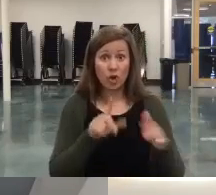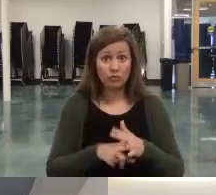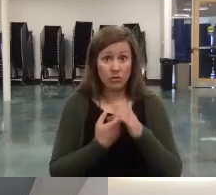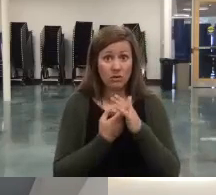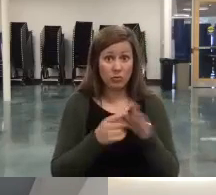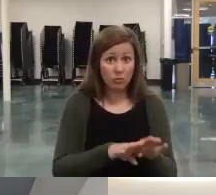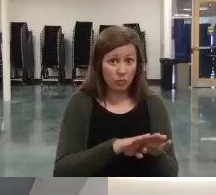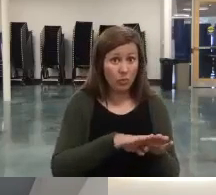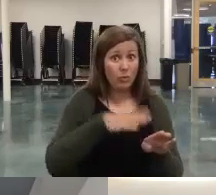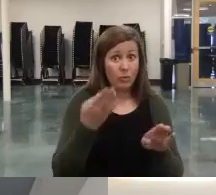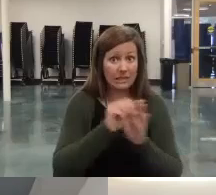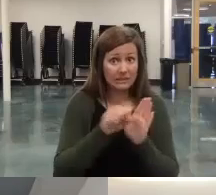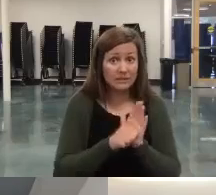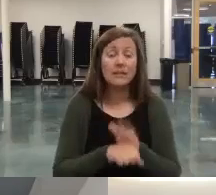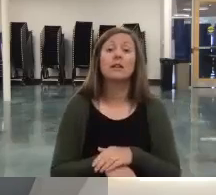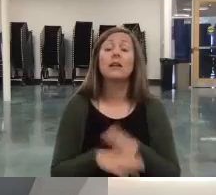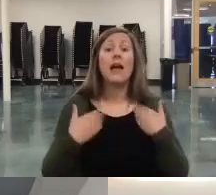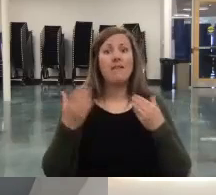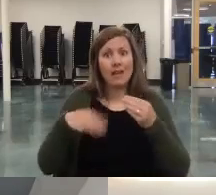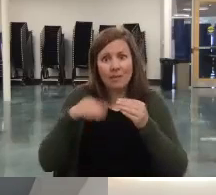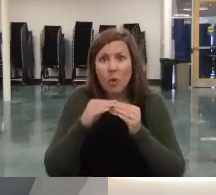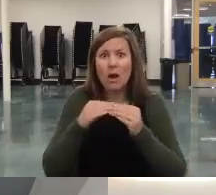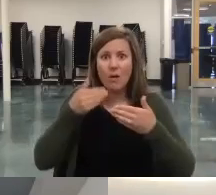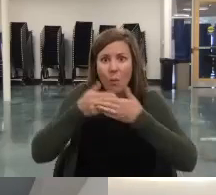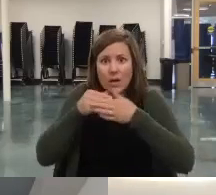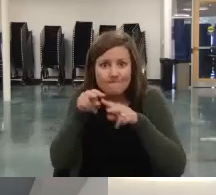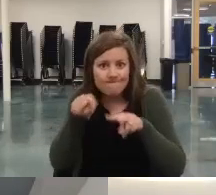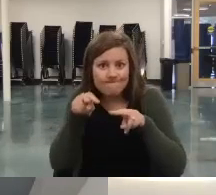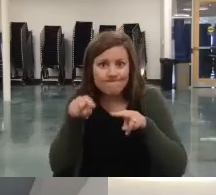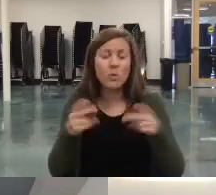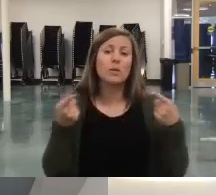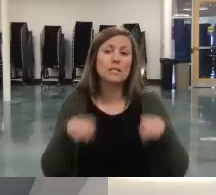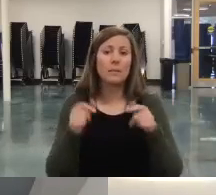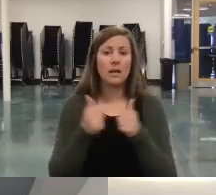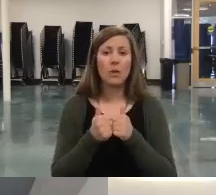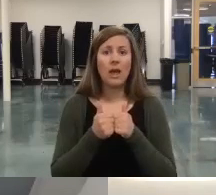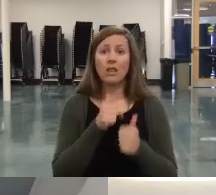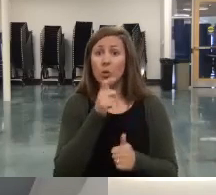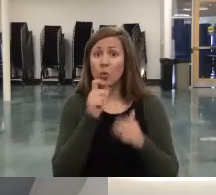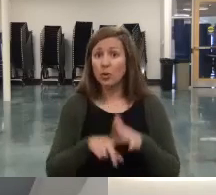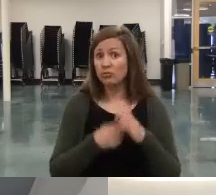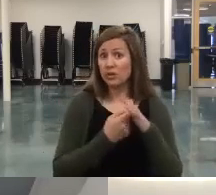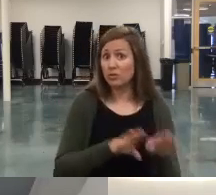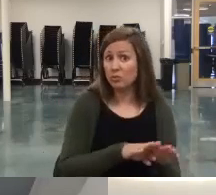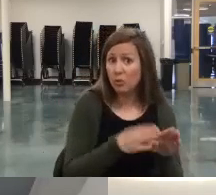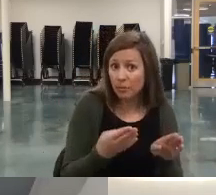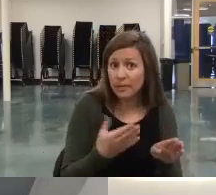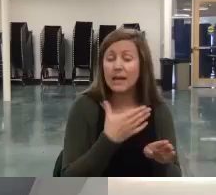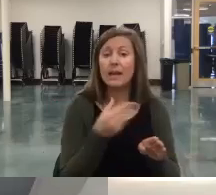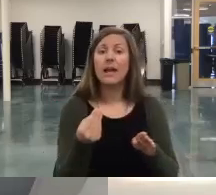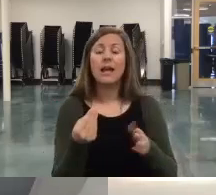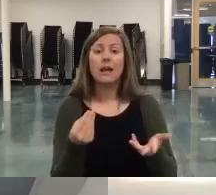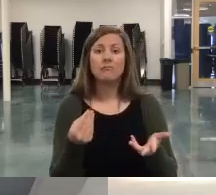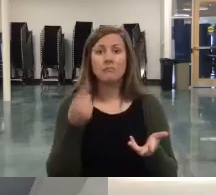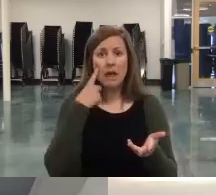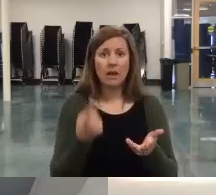the state, we're keeping even a closer eye on what's happening with who's starting to reopen. And I think,